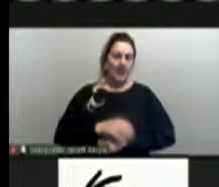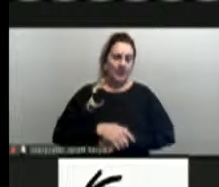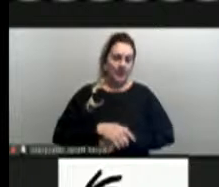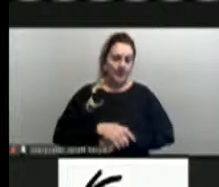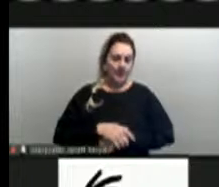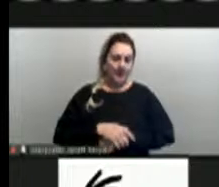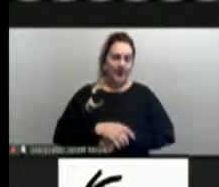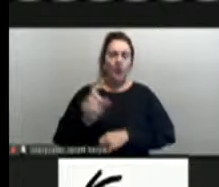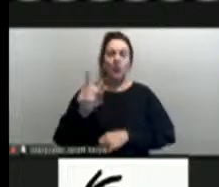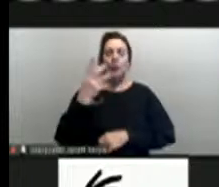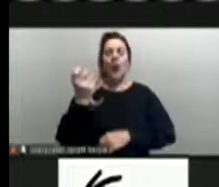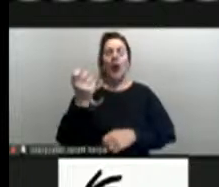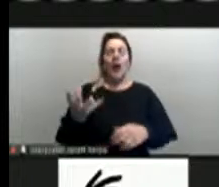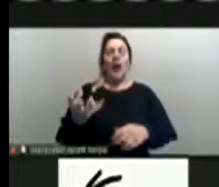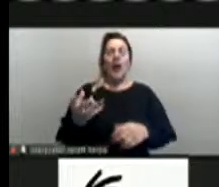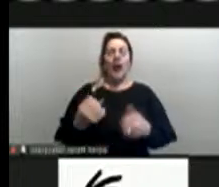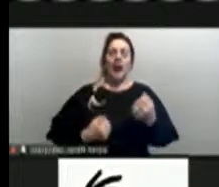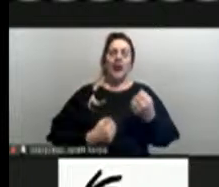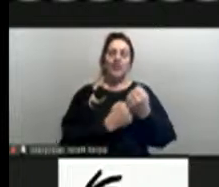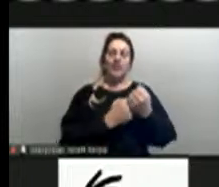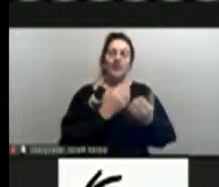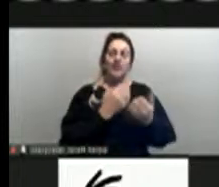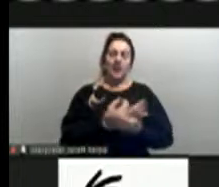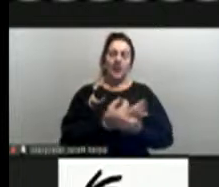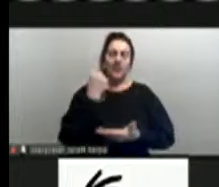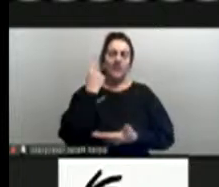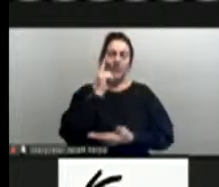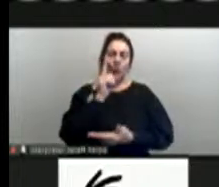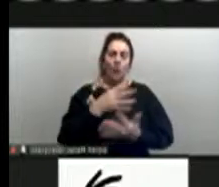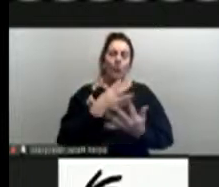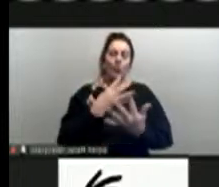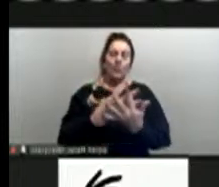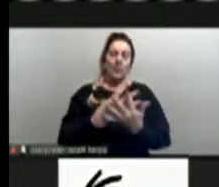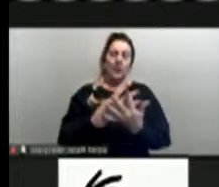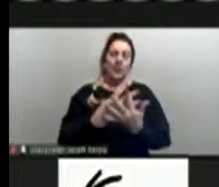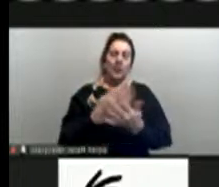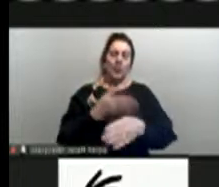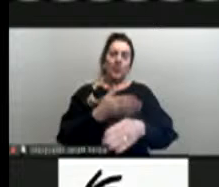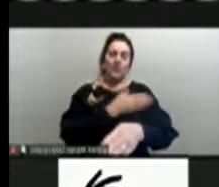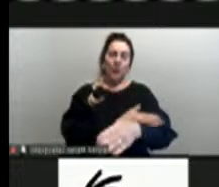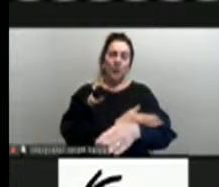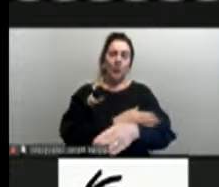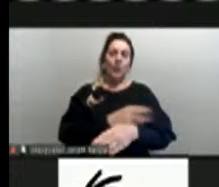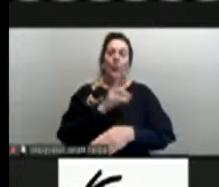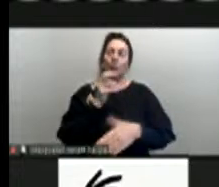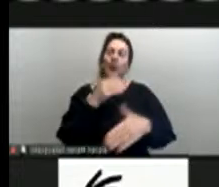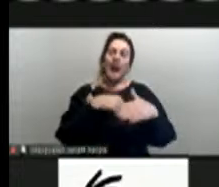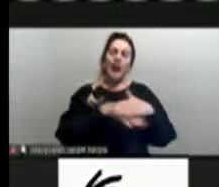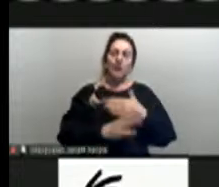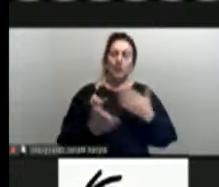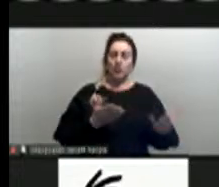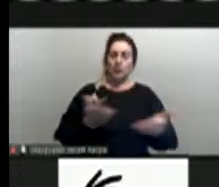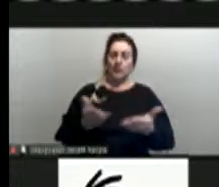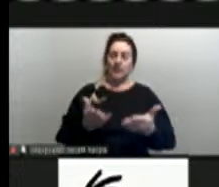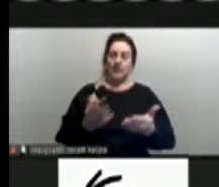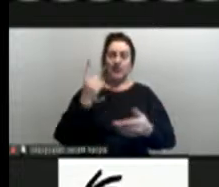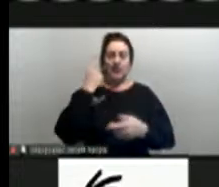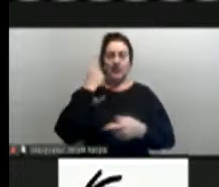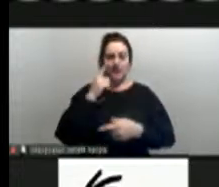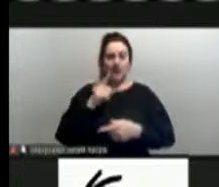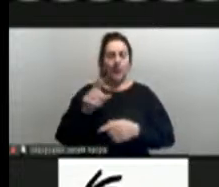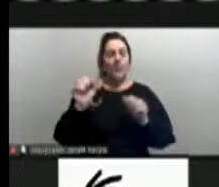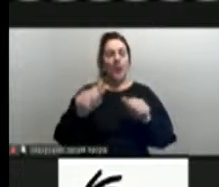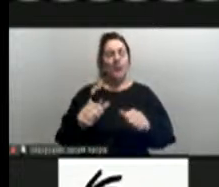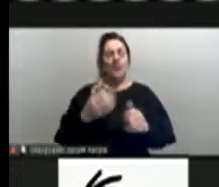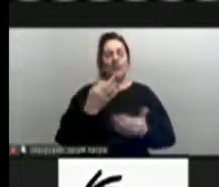just would like to advocate for funding for criminal justice reform, re-entry services, and the possibility of funding for